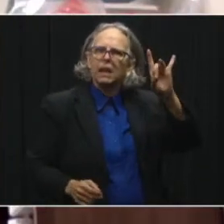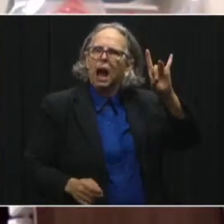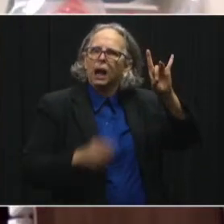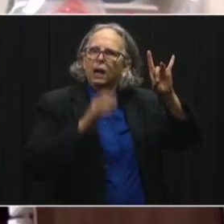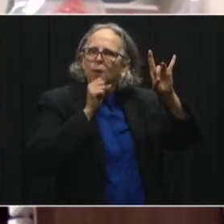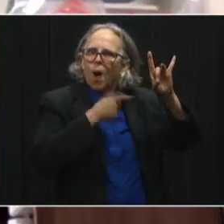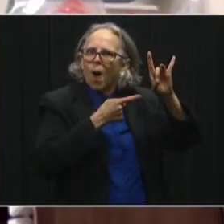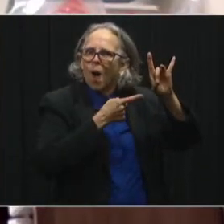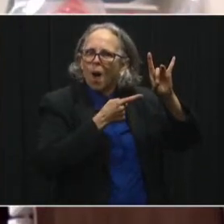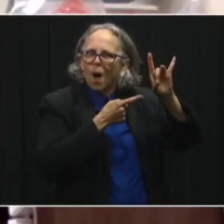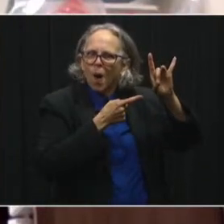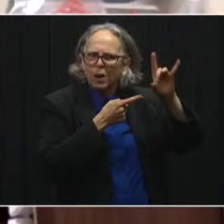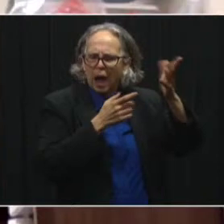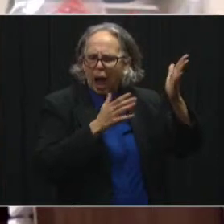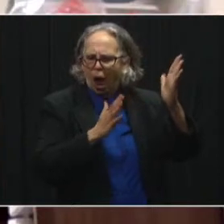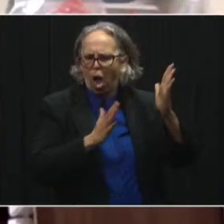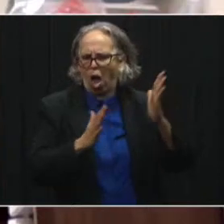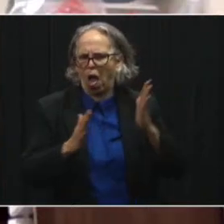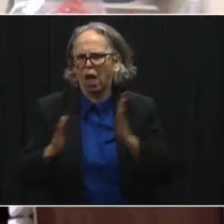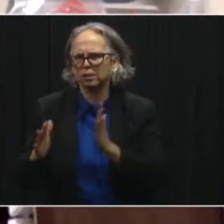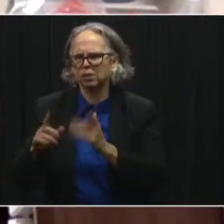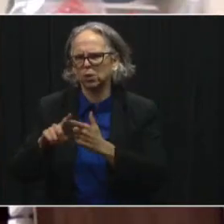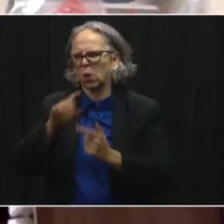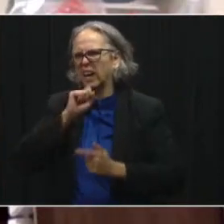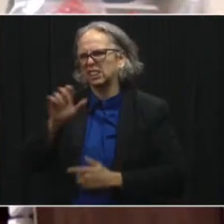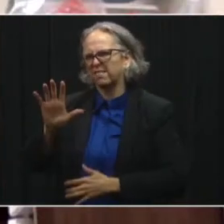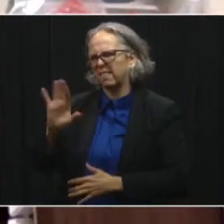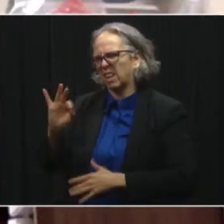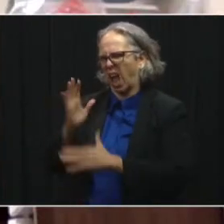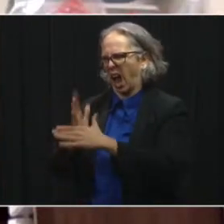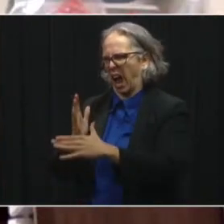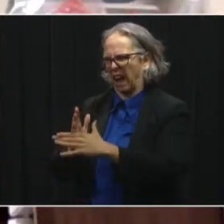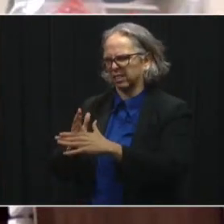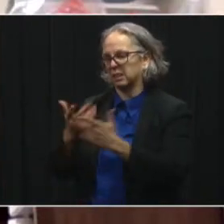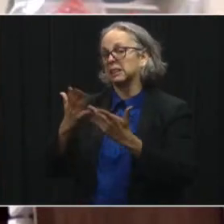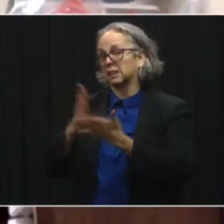younger population being hit hardest with this right now.